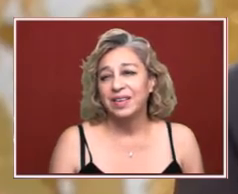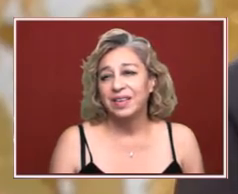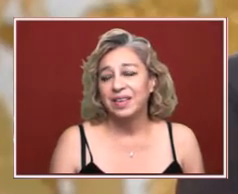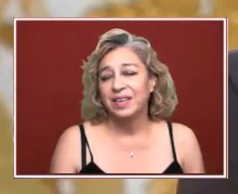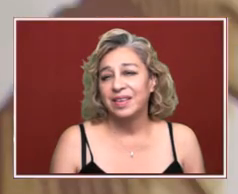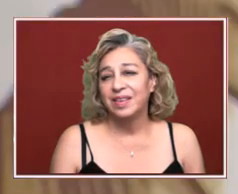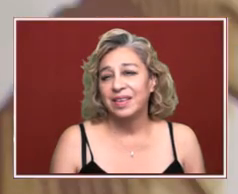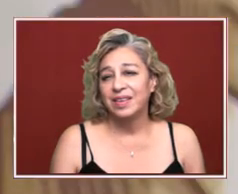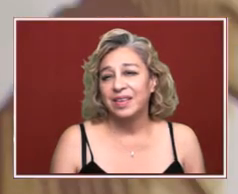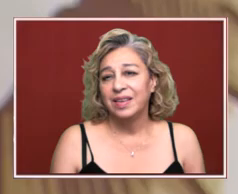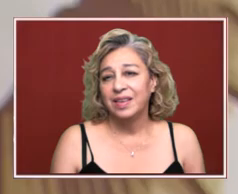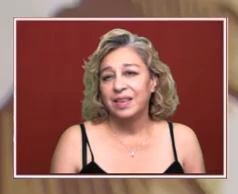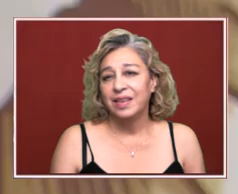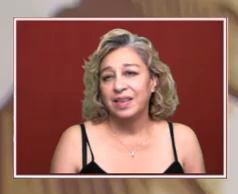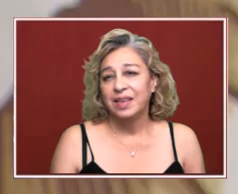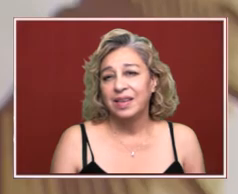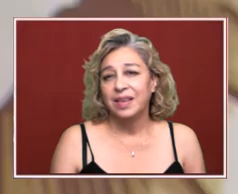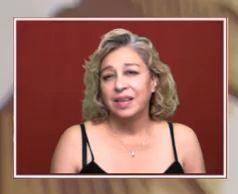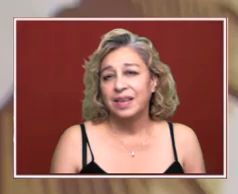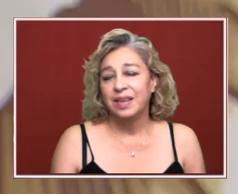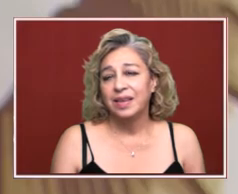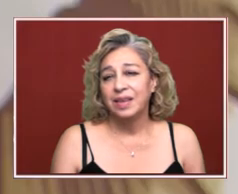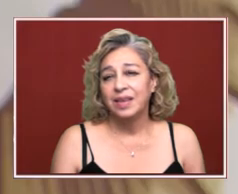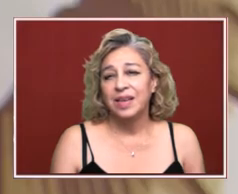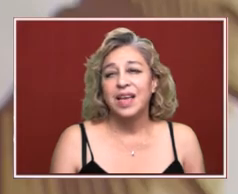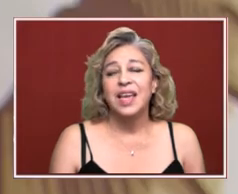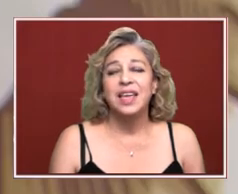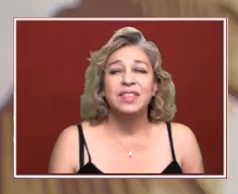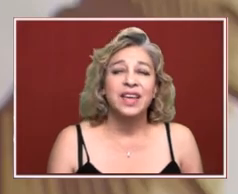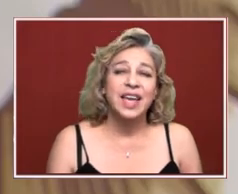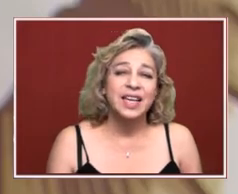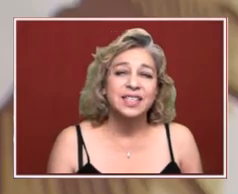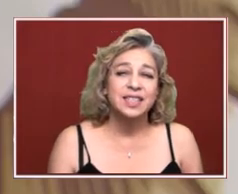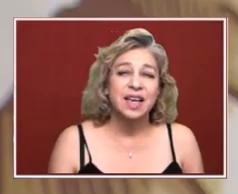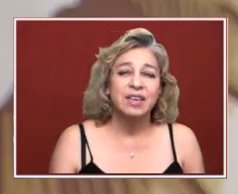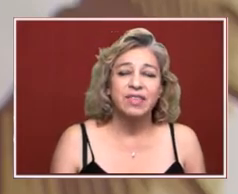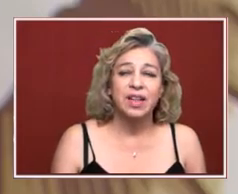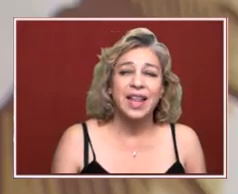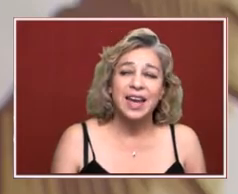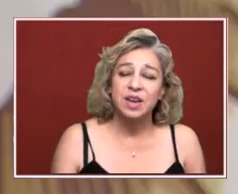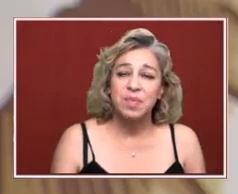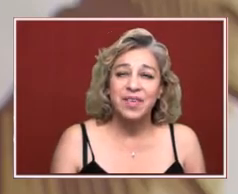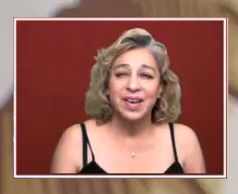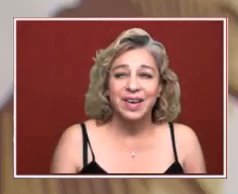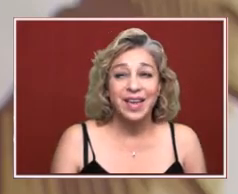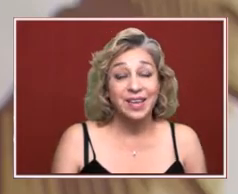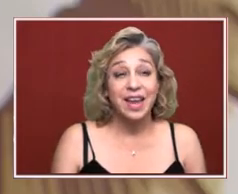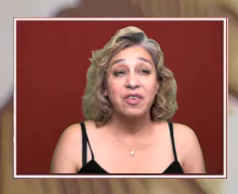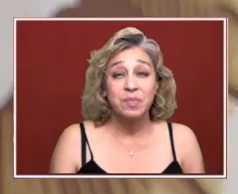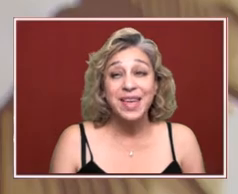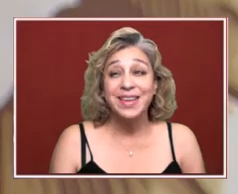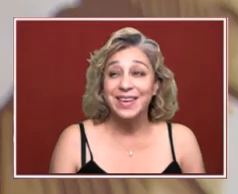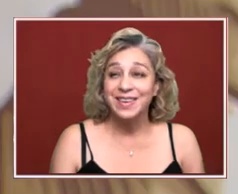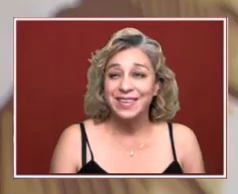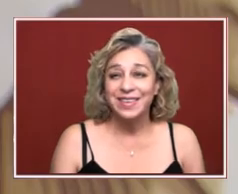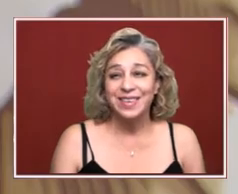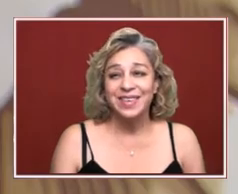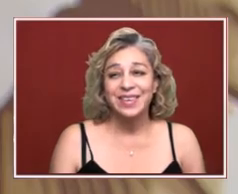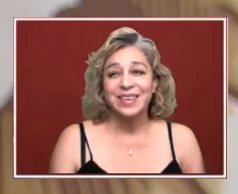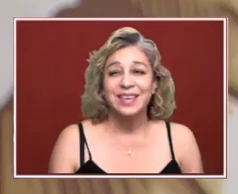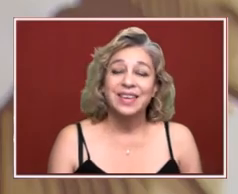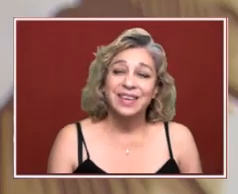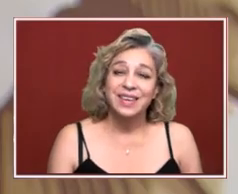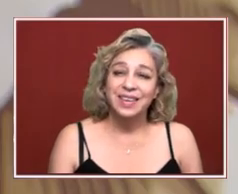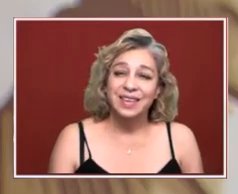caso de la América Latina y del Caribe. In the case of Latin America and the Caribbean.